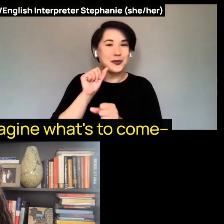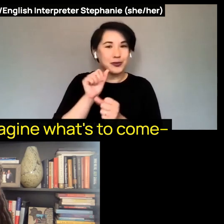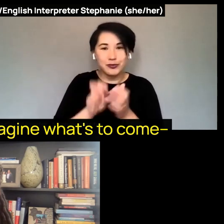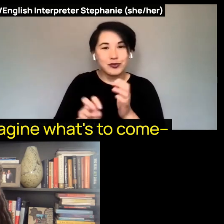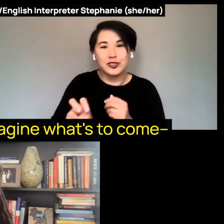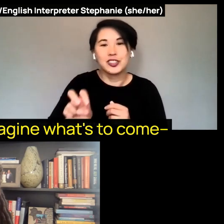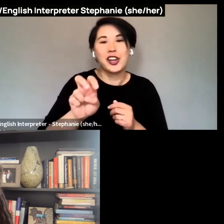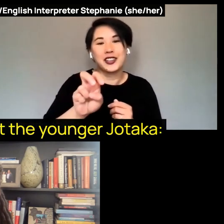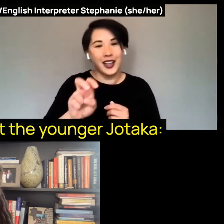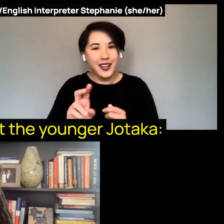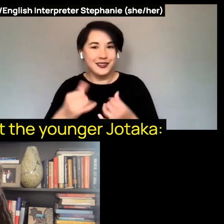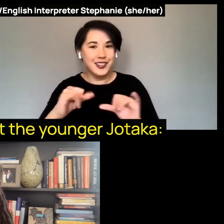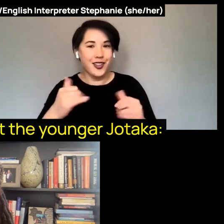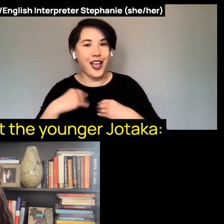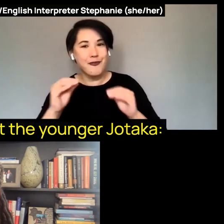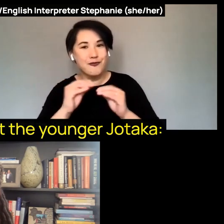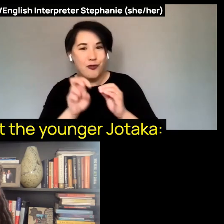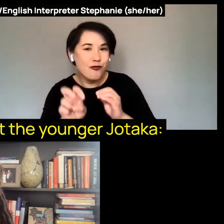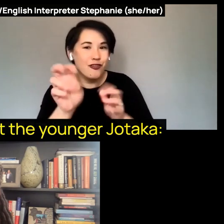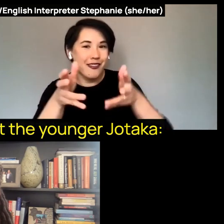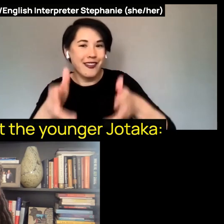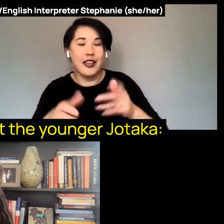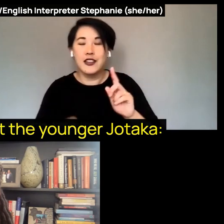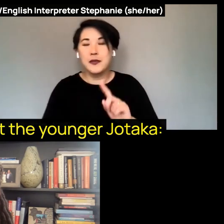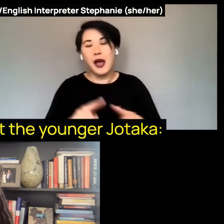what's to come, when you think about